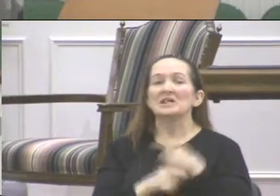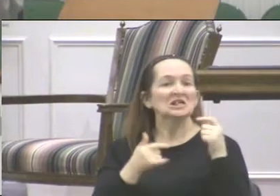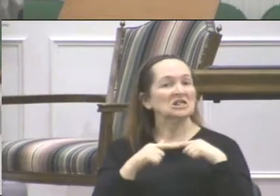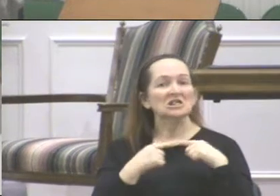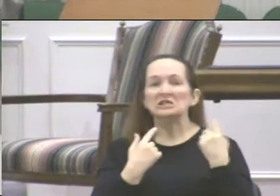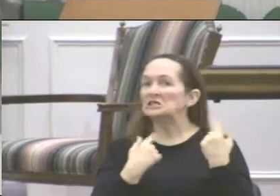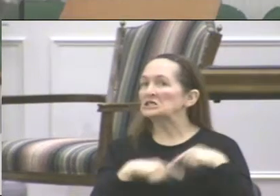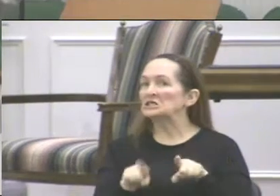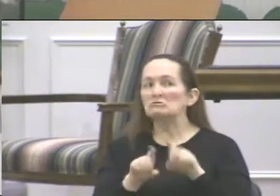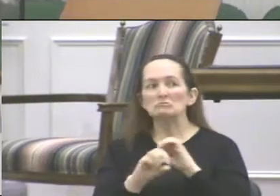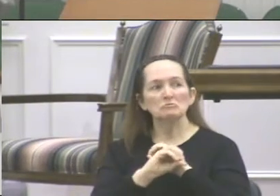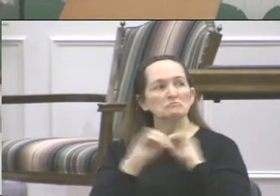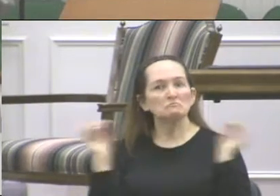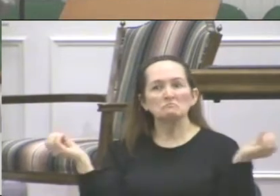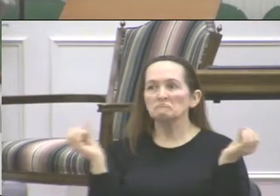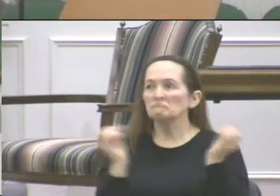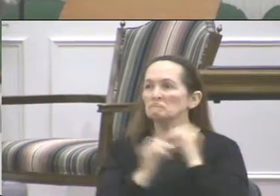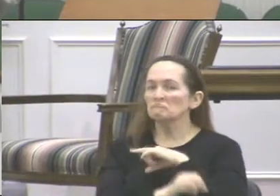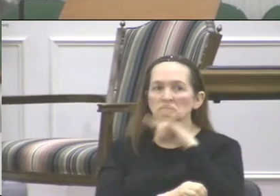Still haven't had kids.